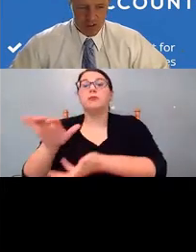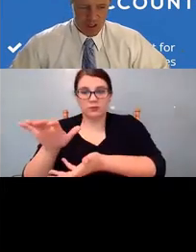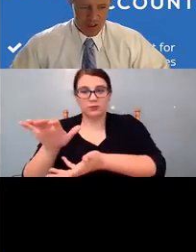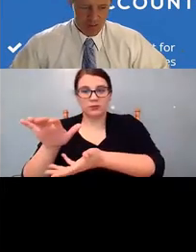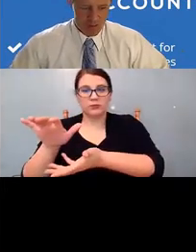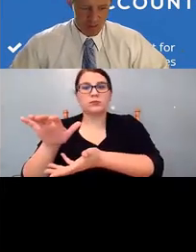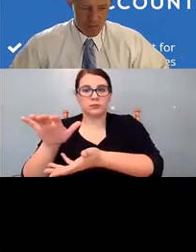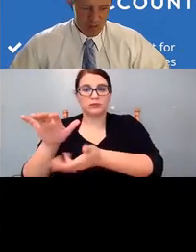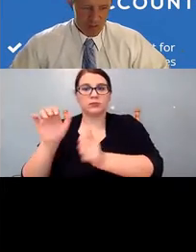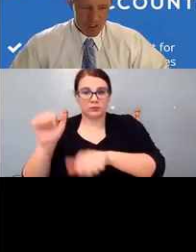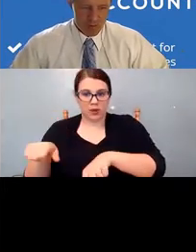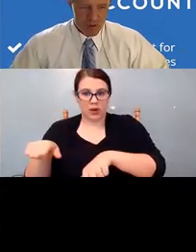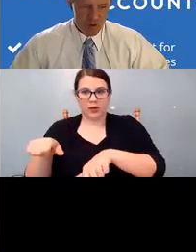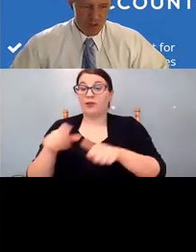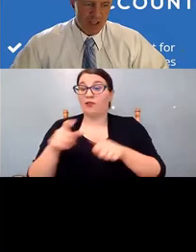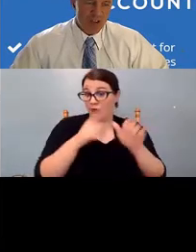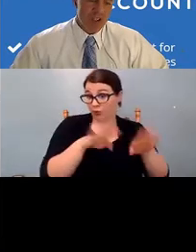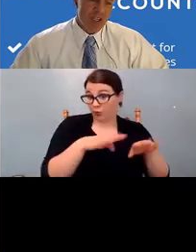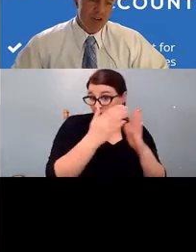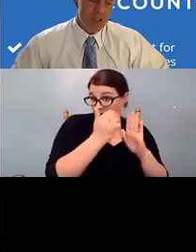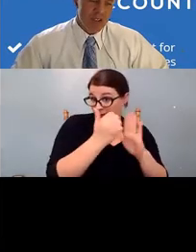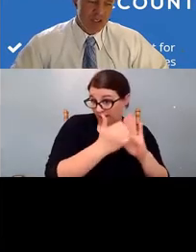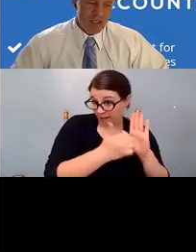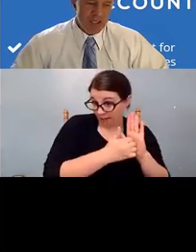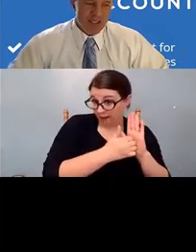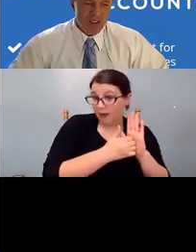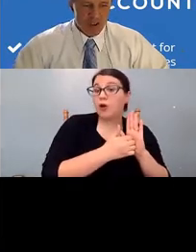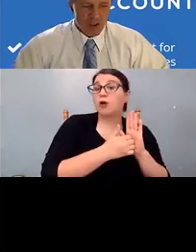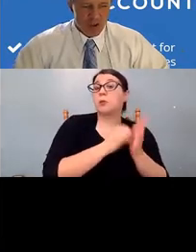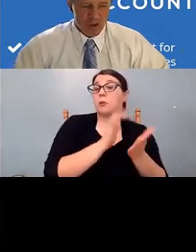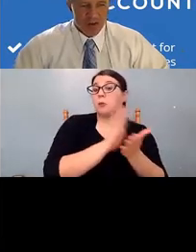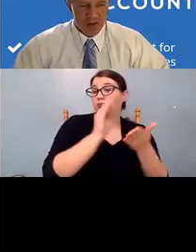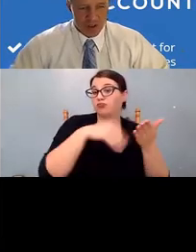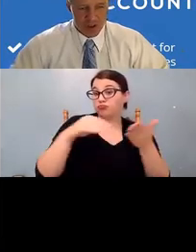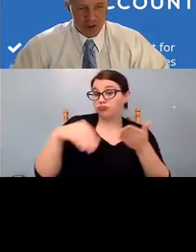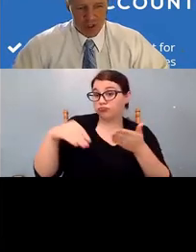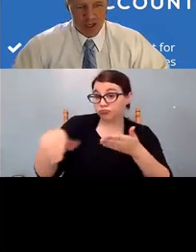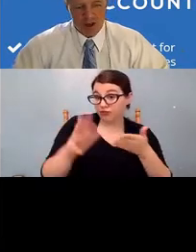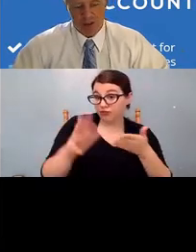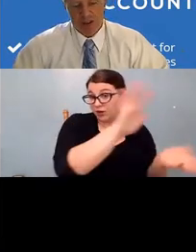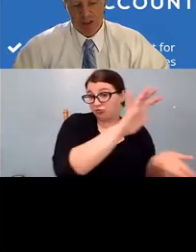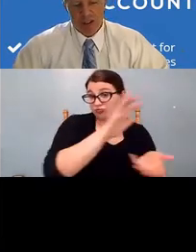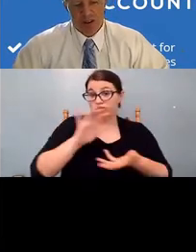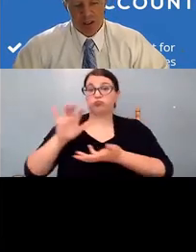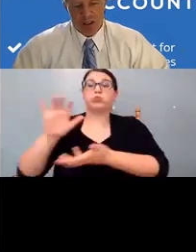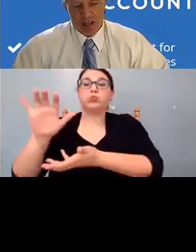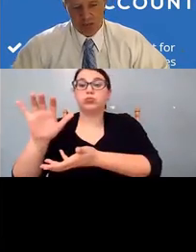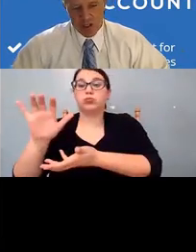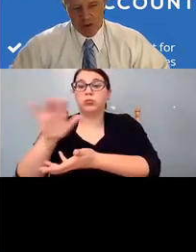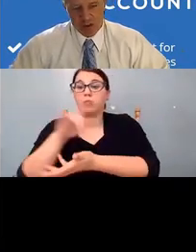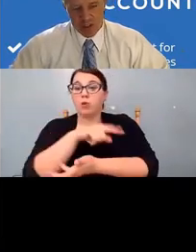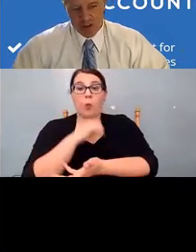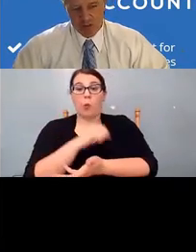paperwork is done and the money's moved from the other account into this new account, then that can be used as your